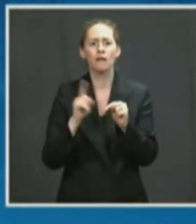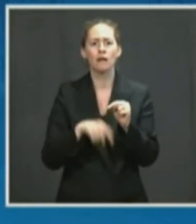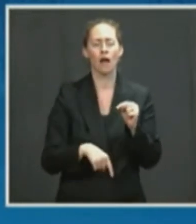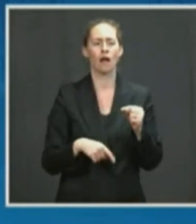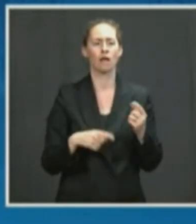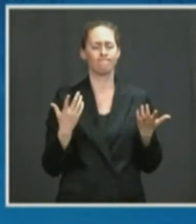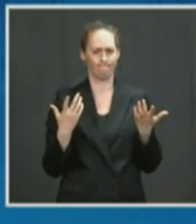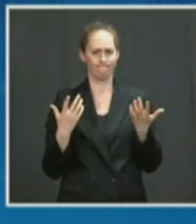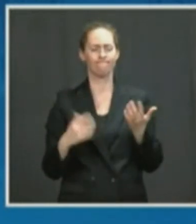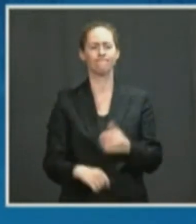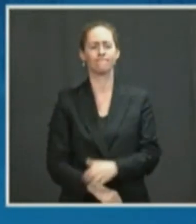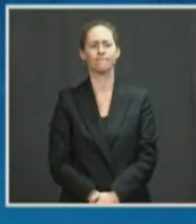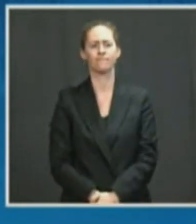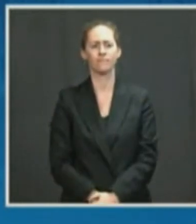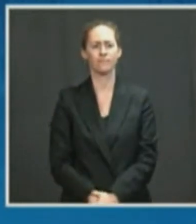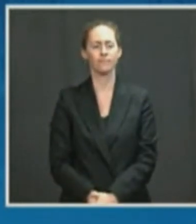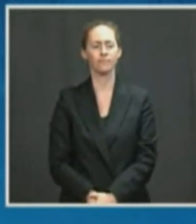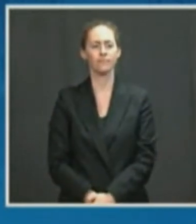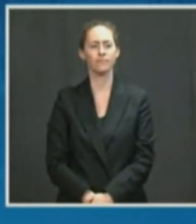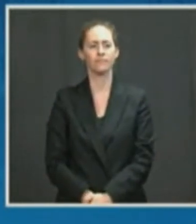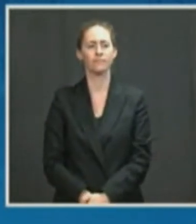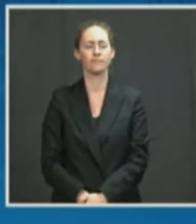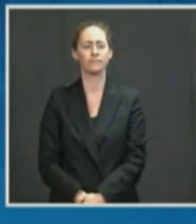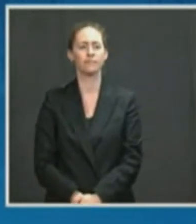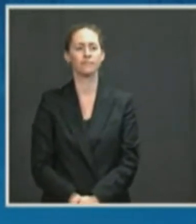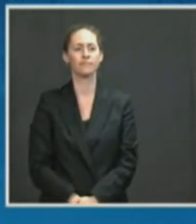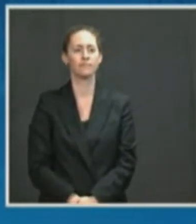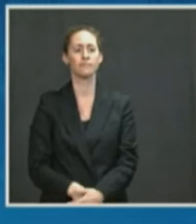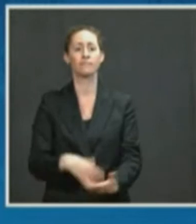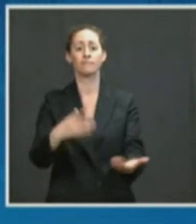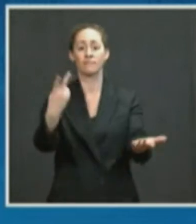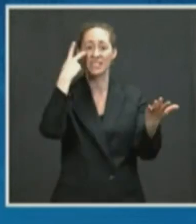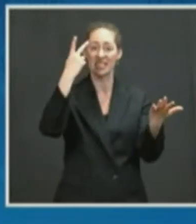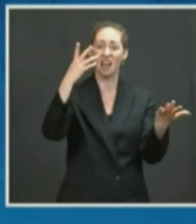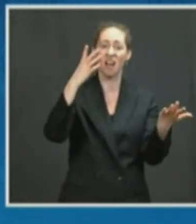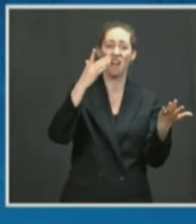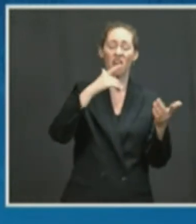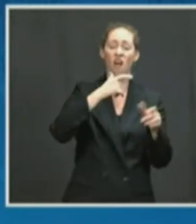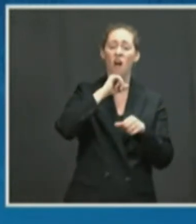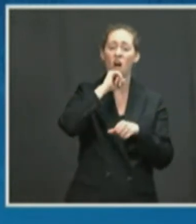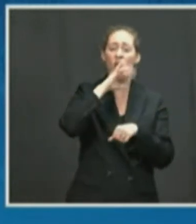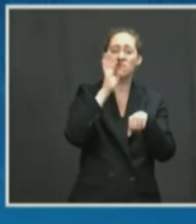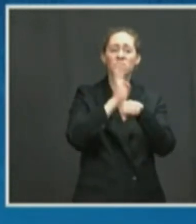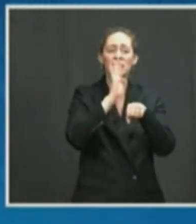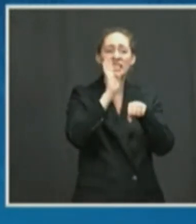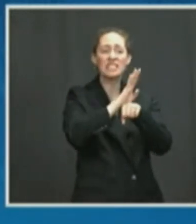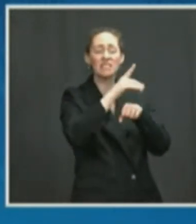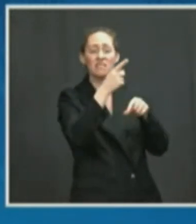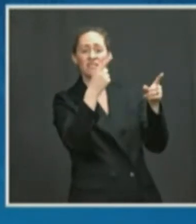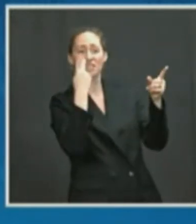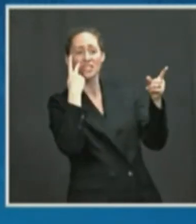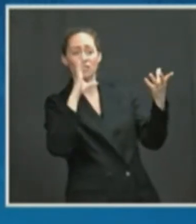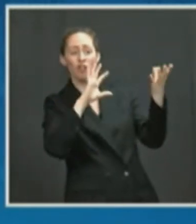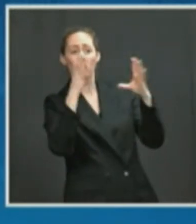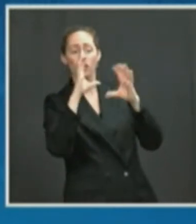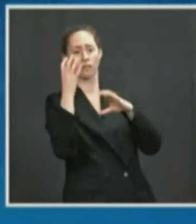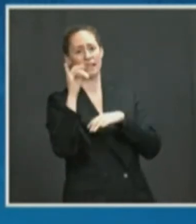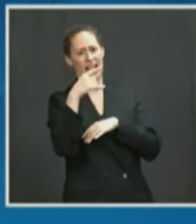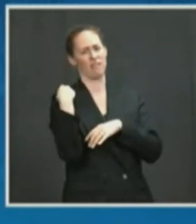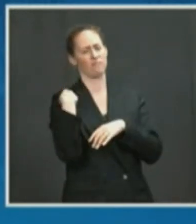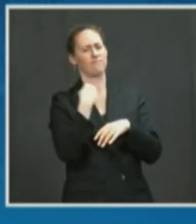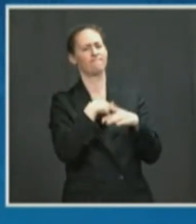any corruption, on the issue of Guatemala, that has been one of our highest priorities in terms of the focus that we have placed